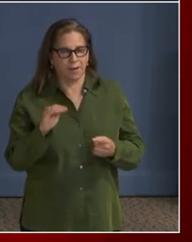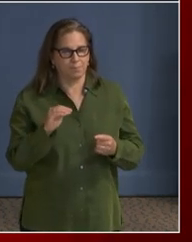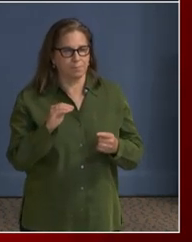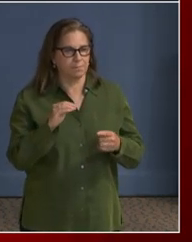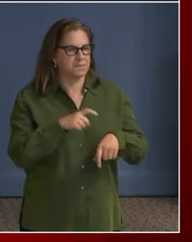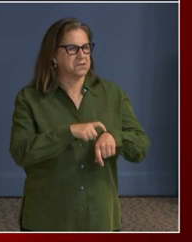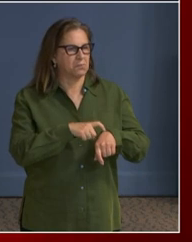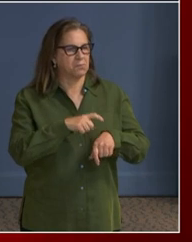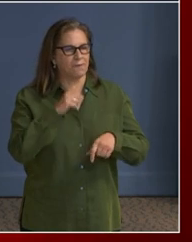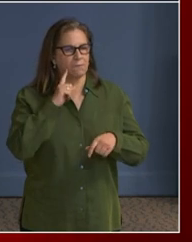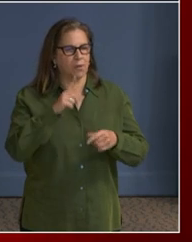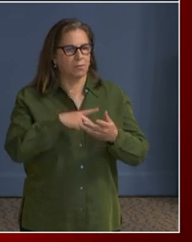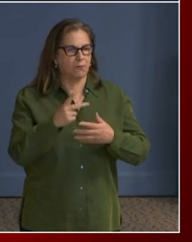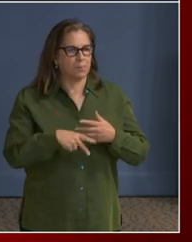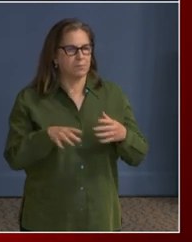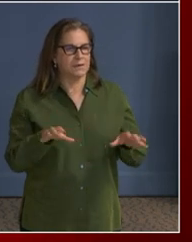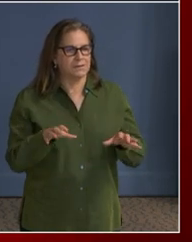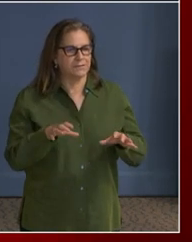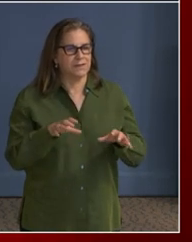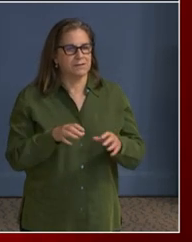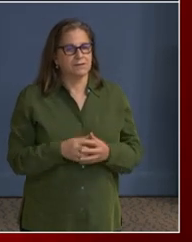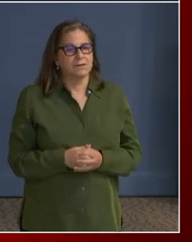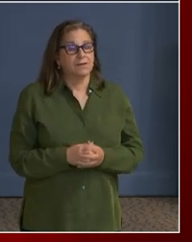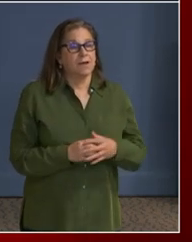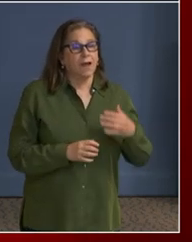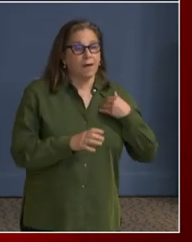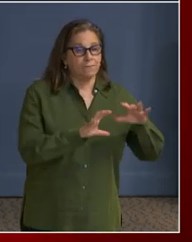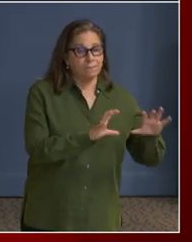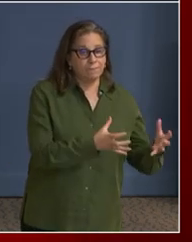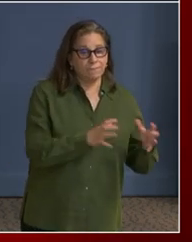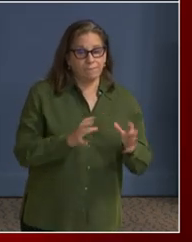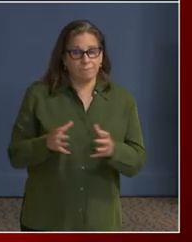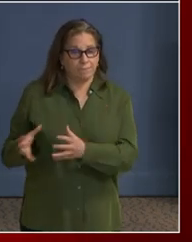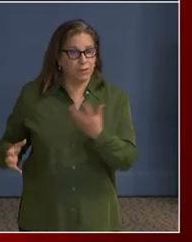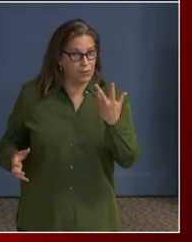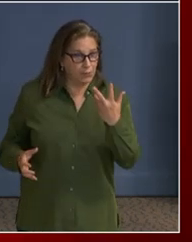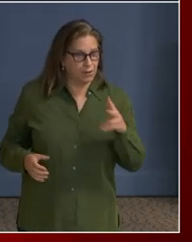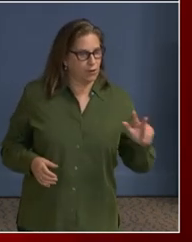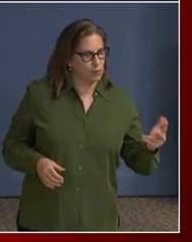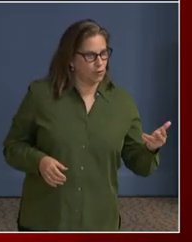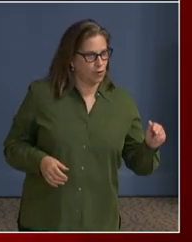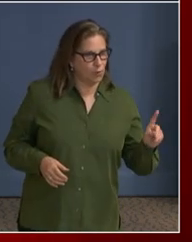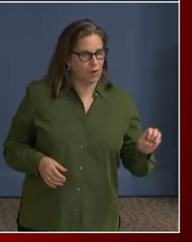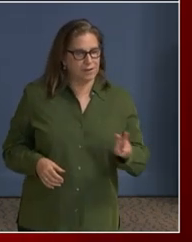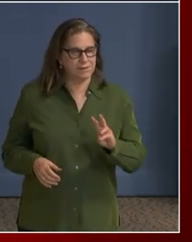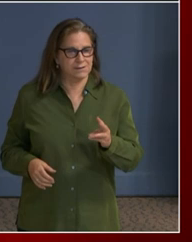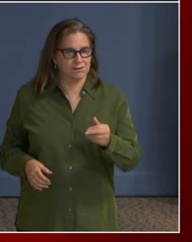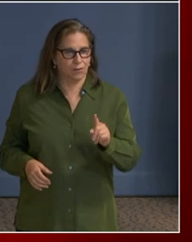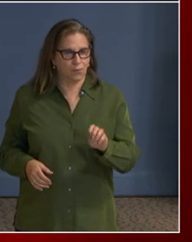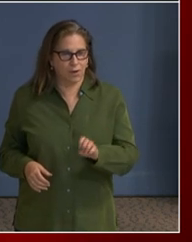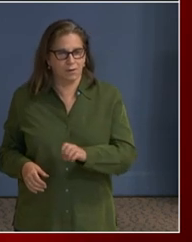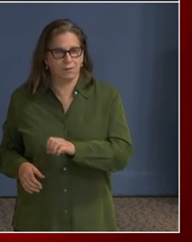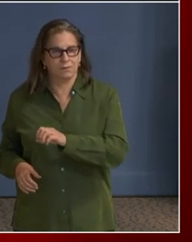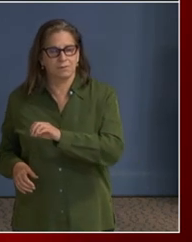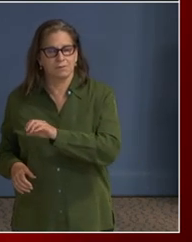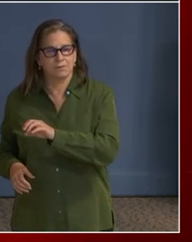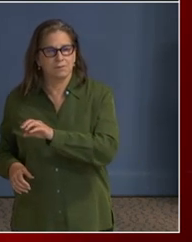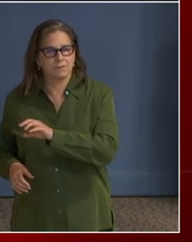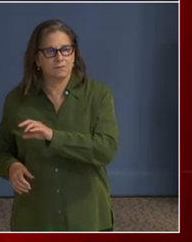is entering the 3rd, 6th, or 9th grades. We need to hear from you for our planning.